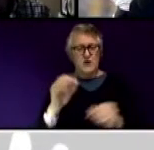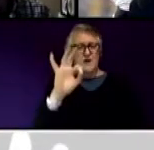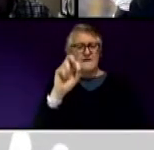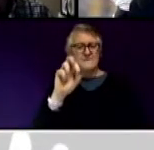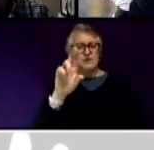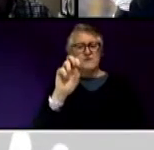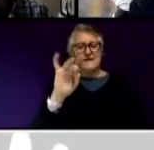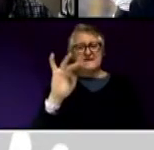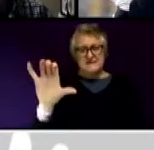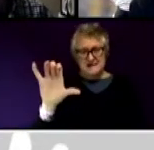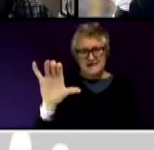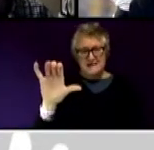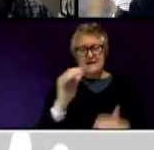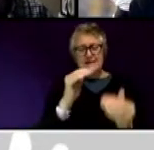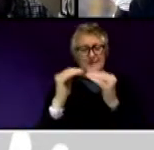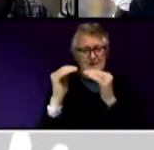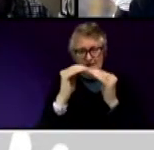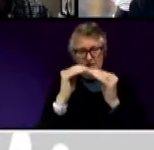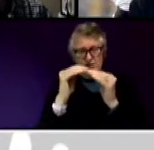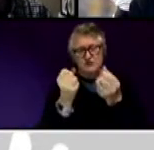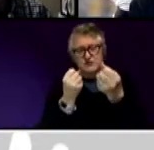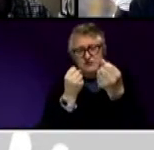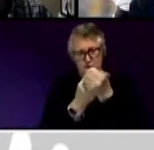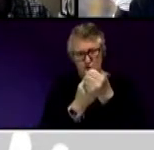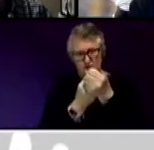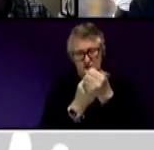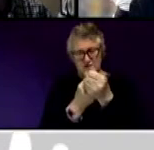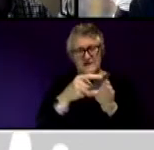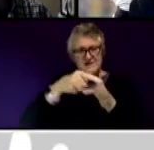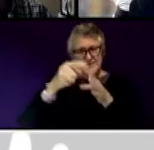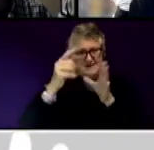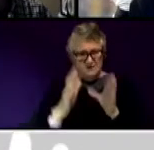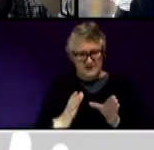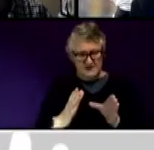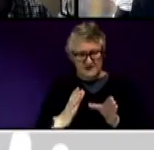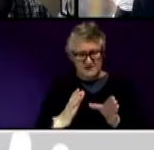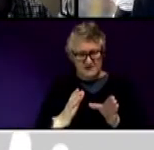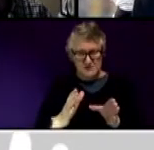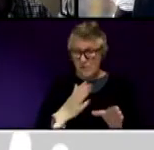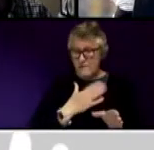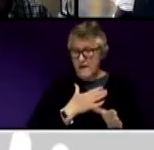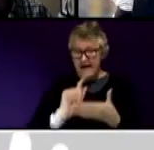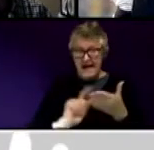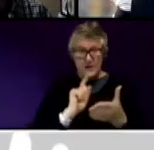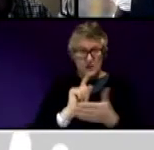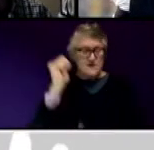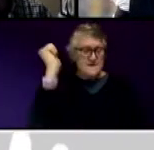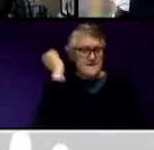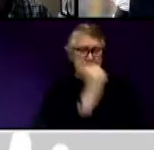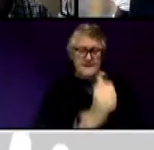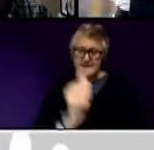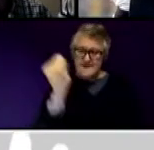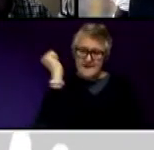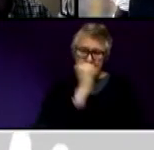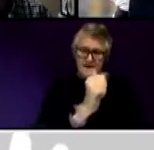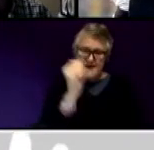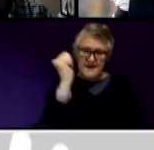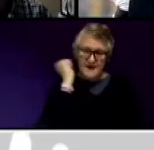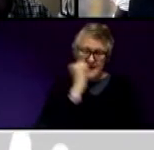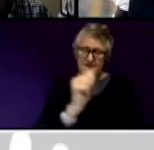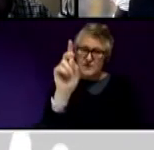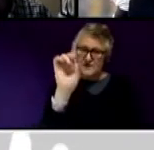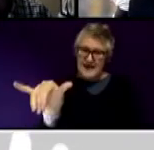need. And so my outreach is every single day. I'm the hardcore advocate